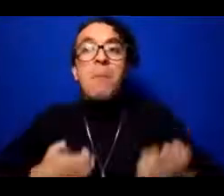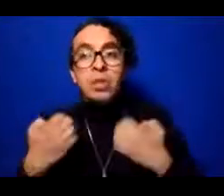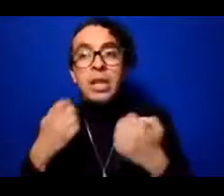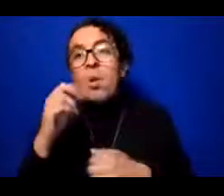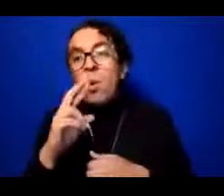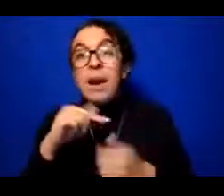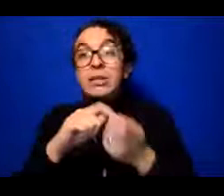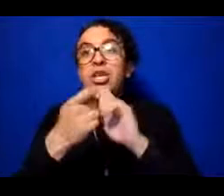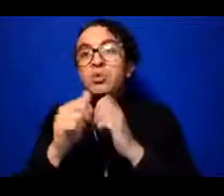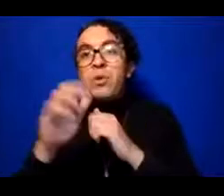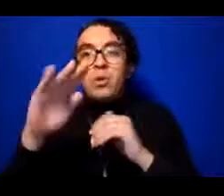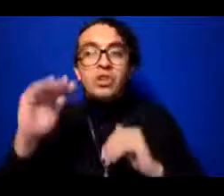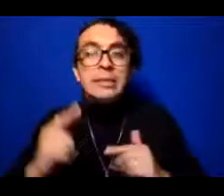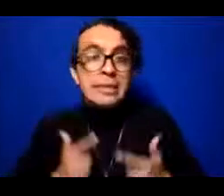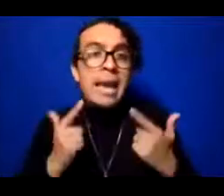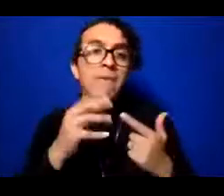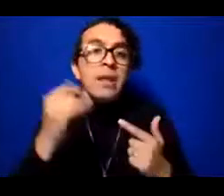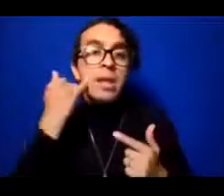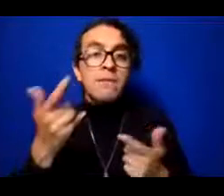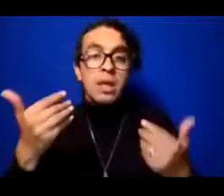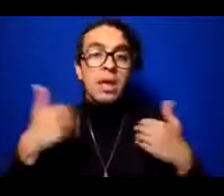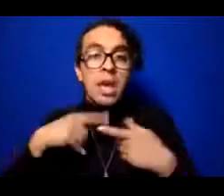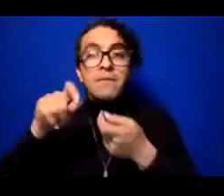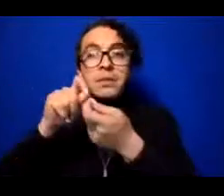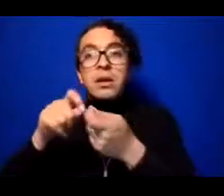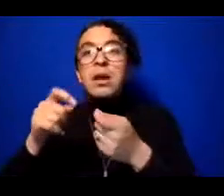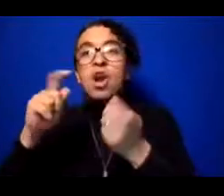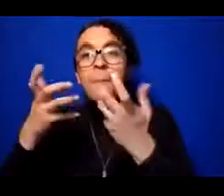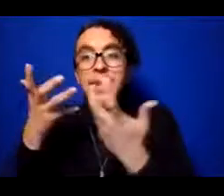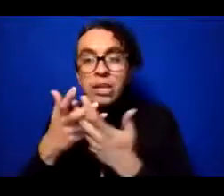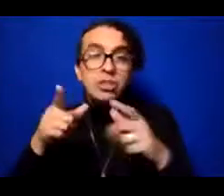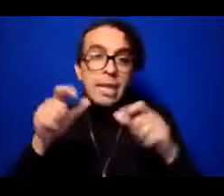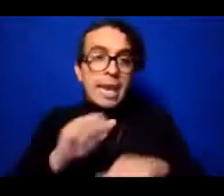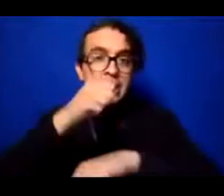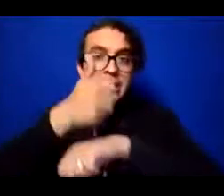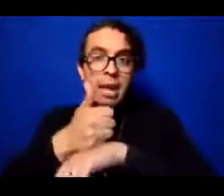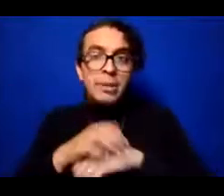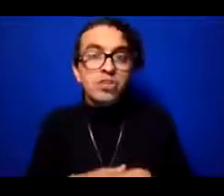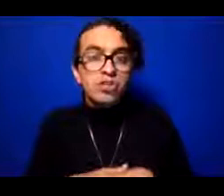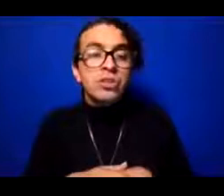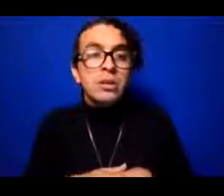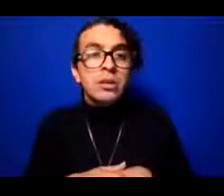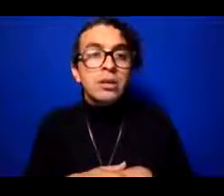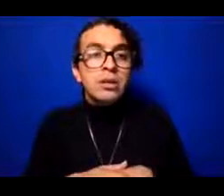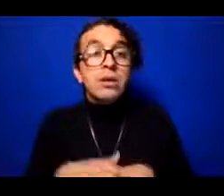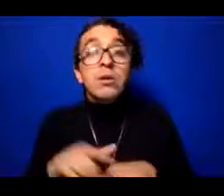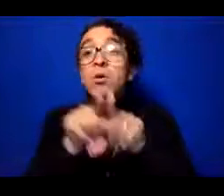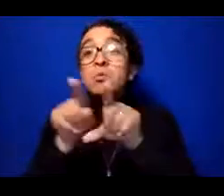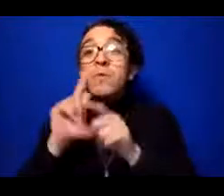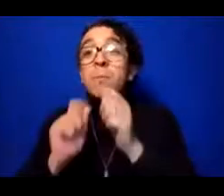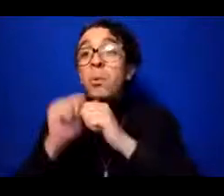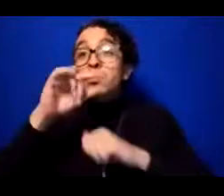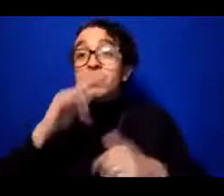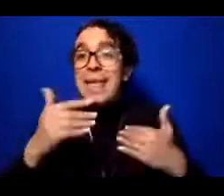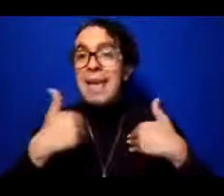this change with your child's life, and whether or not there's certain accommodations that can be put into place. There's also, for most schools,